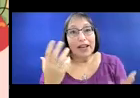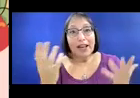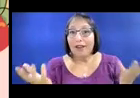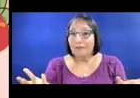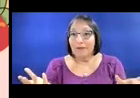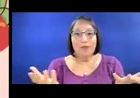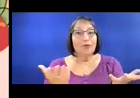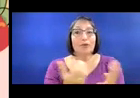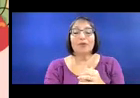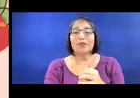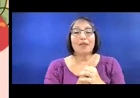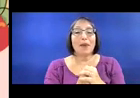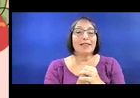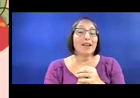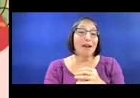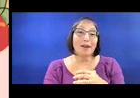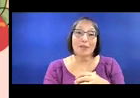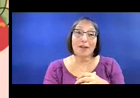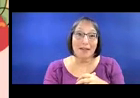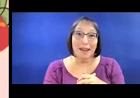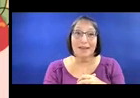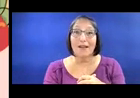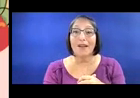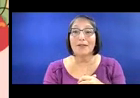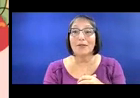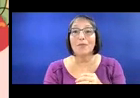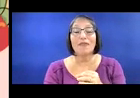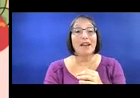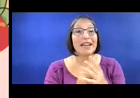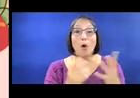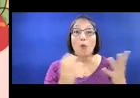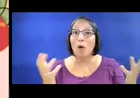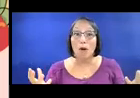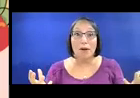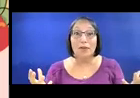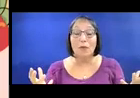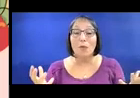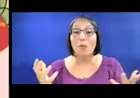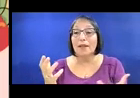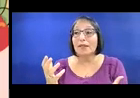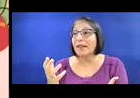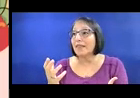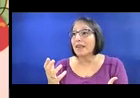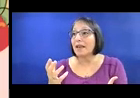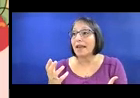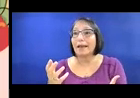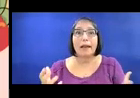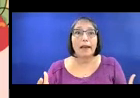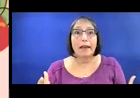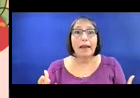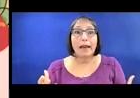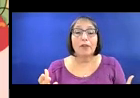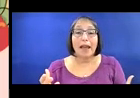Learning the new tools and the ways to interact with the content on Zoom. Finding out what works. What, like, things like,